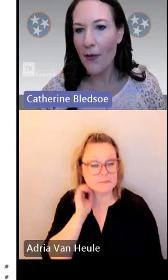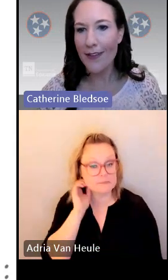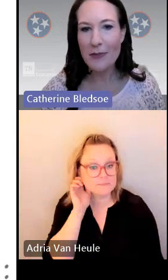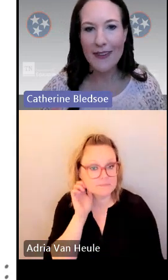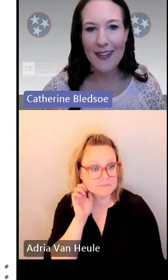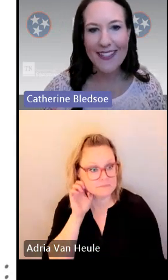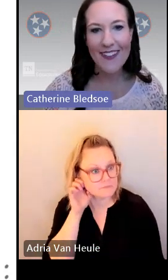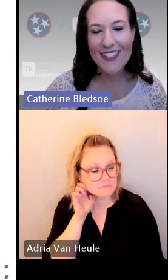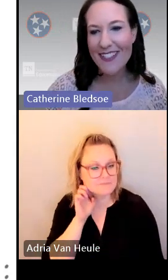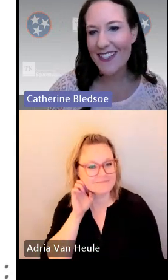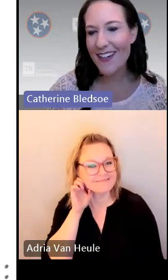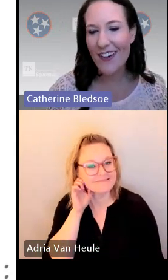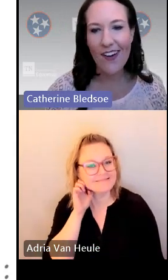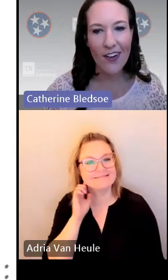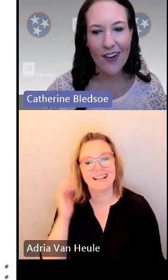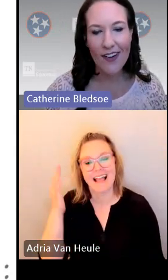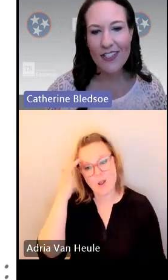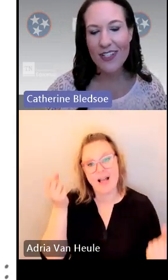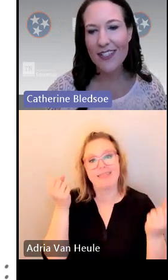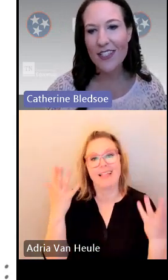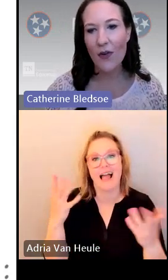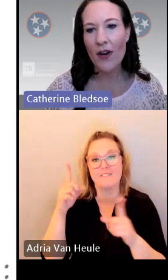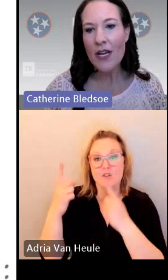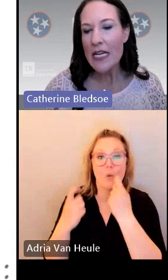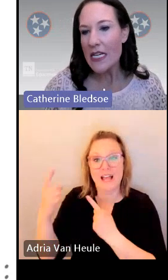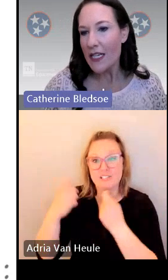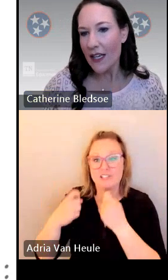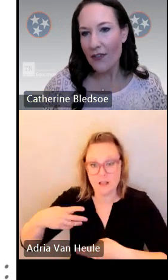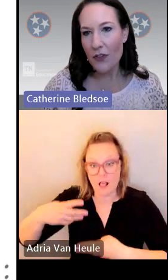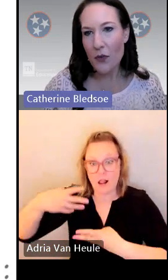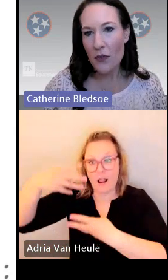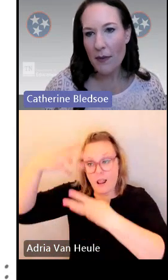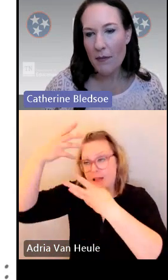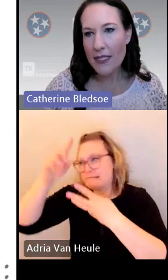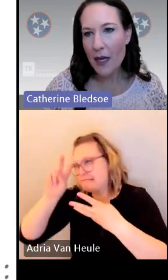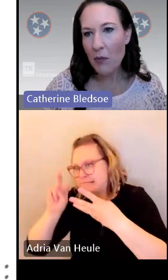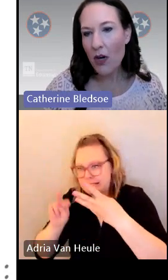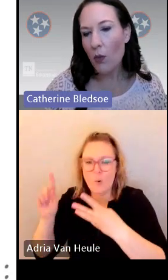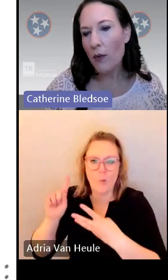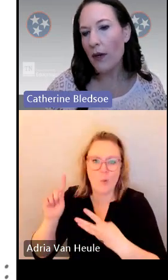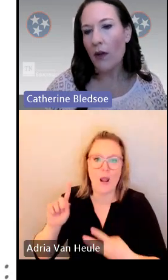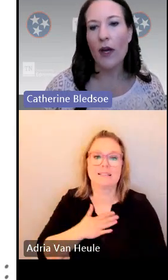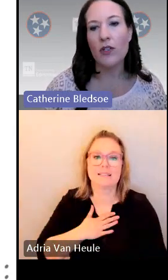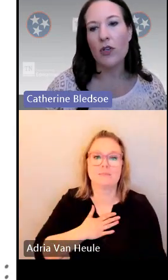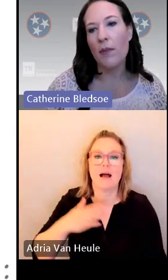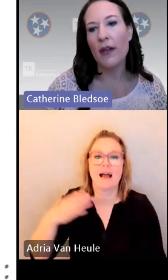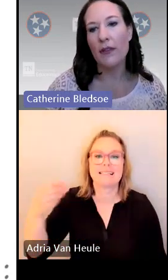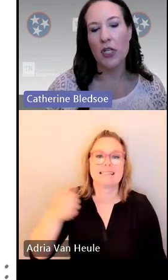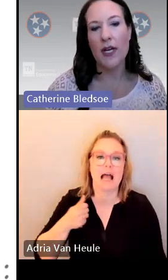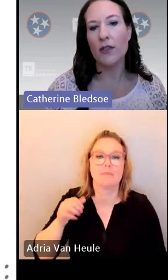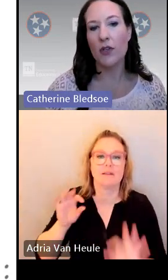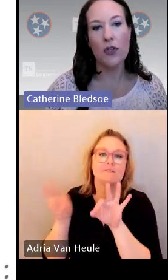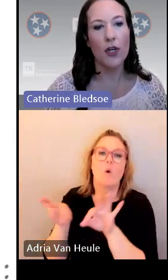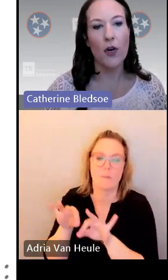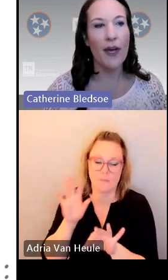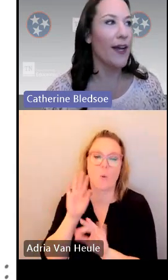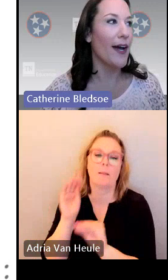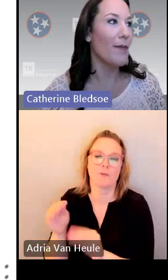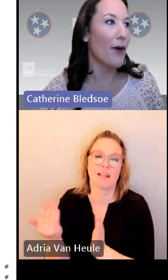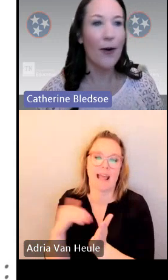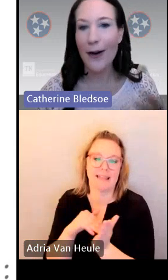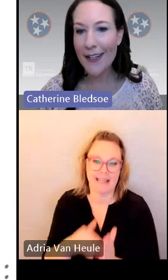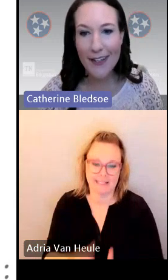Because I know that there's been lots of questions in here, all great questions. So if you've maybe missed that part, we will drop that in the chat so that you